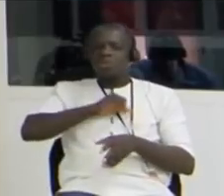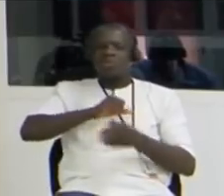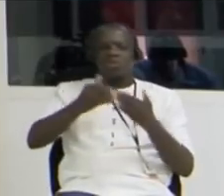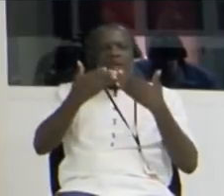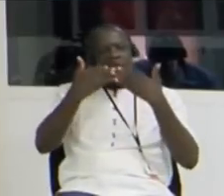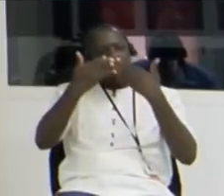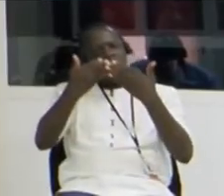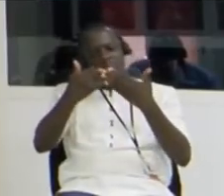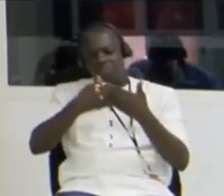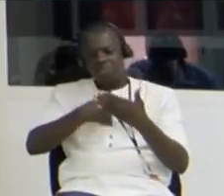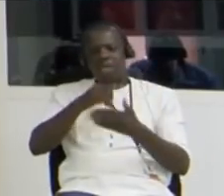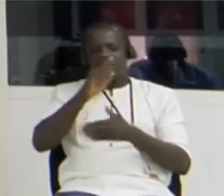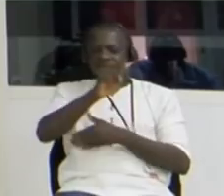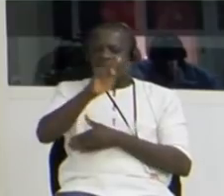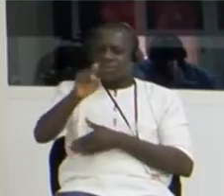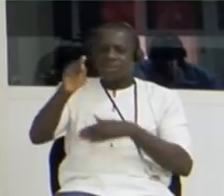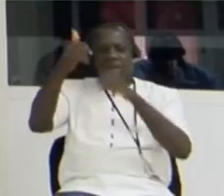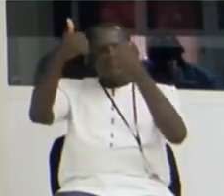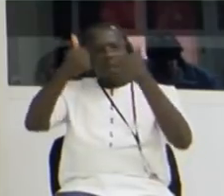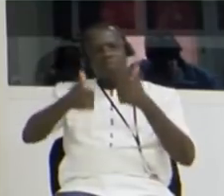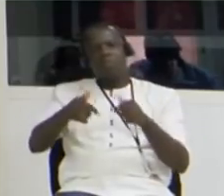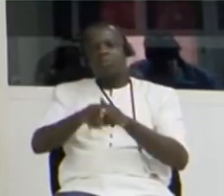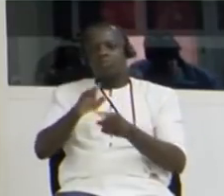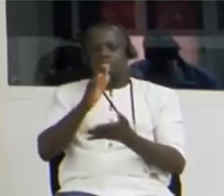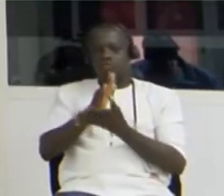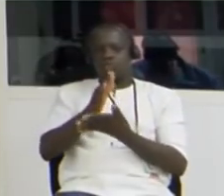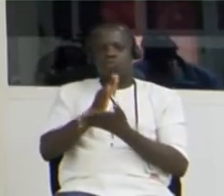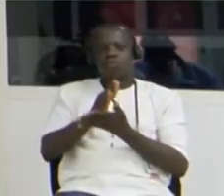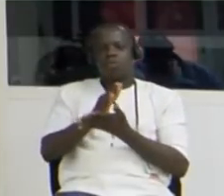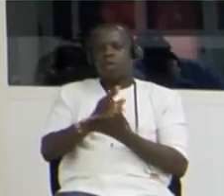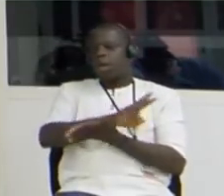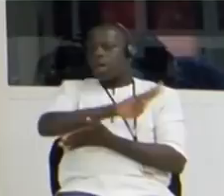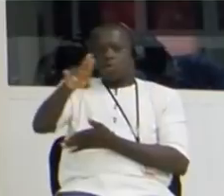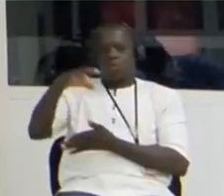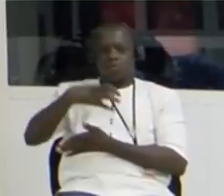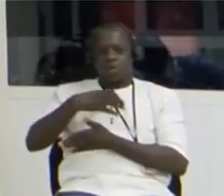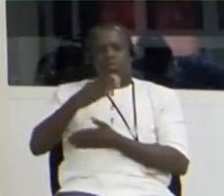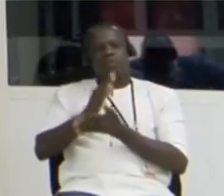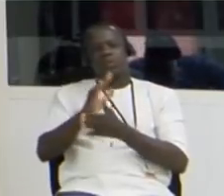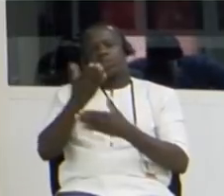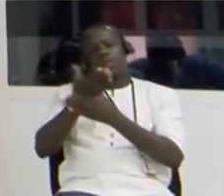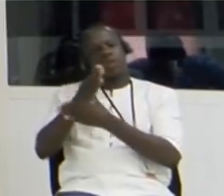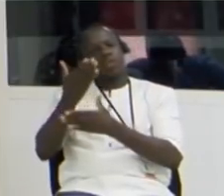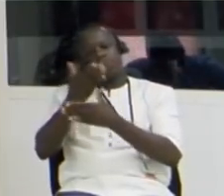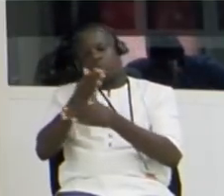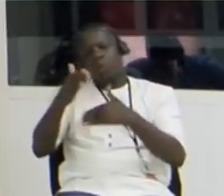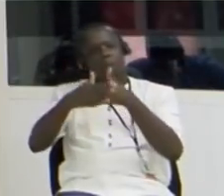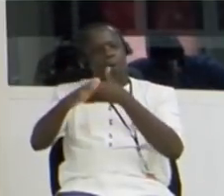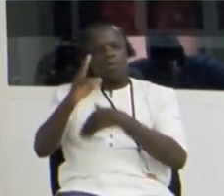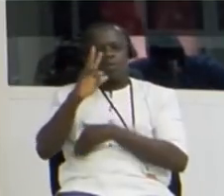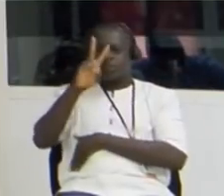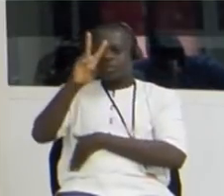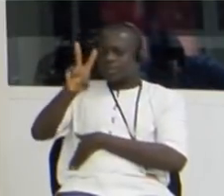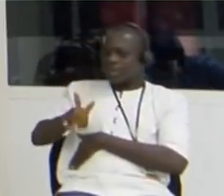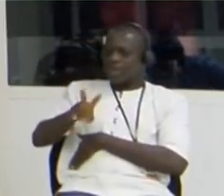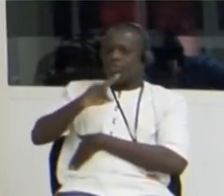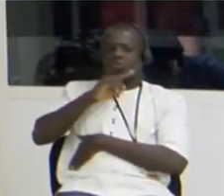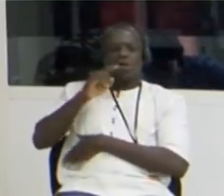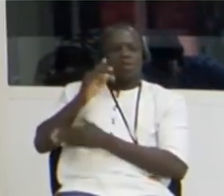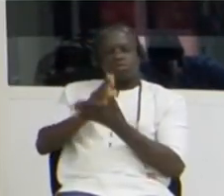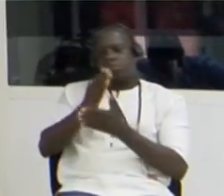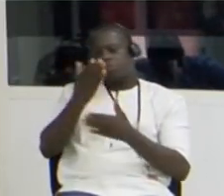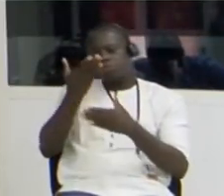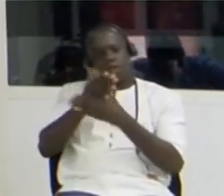I don't want also, because at that particular point in time, she was very disturbed to me. She looks very disturbed, so I don't want to